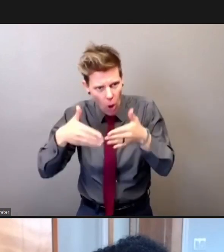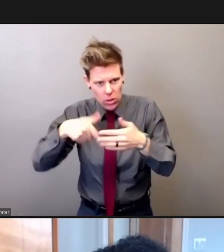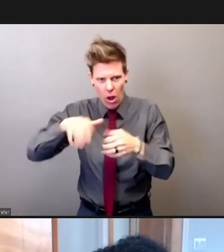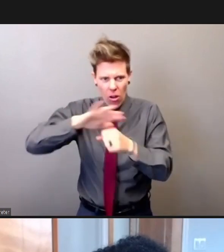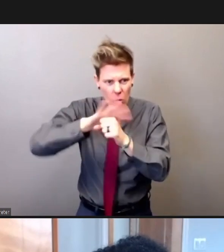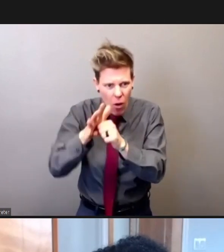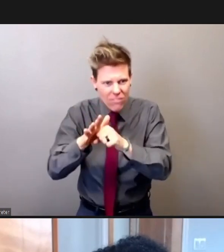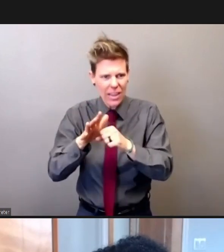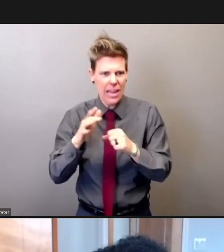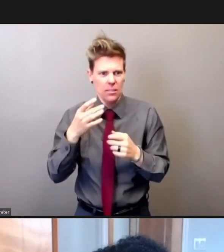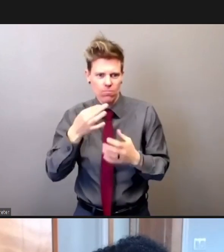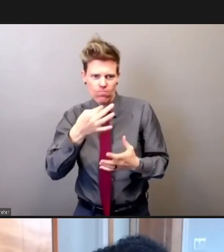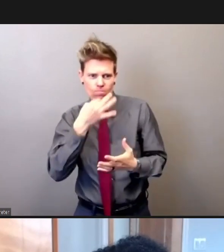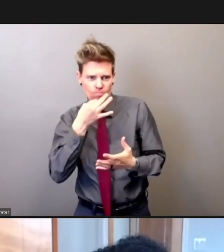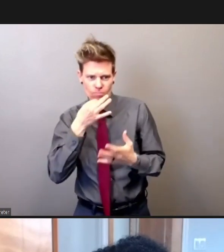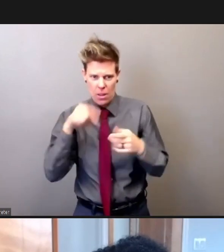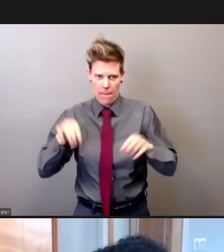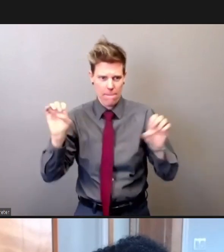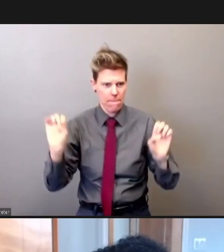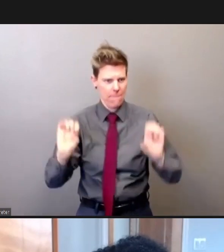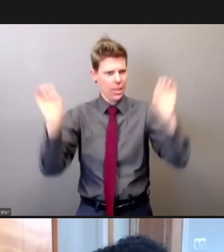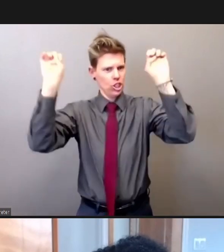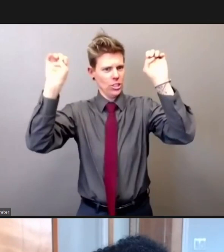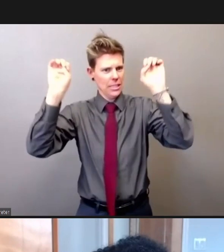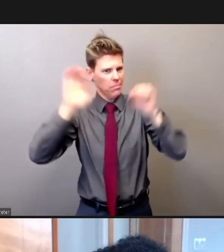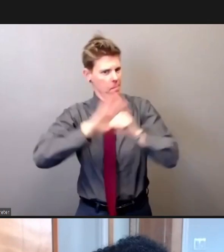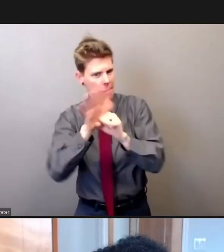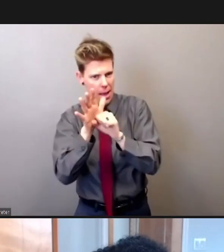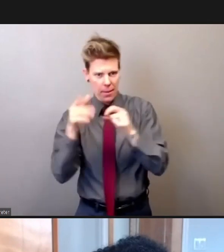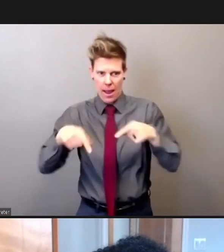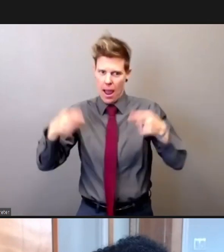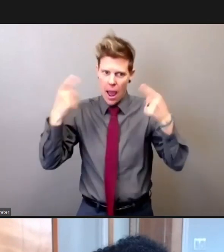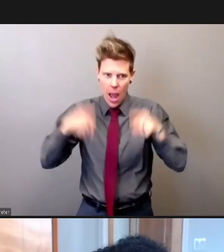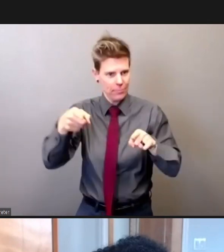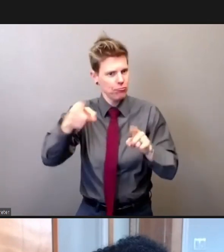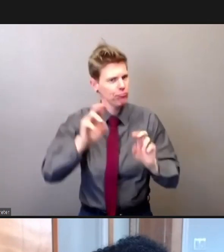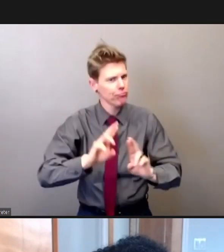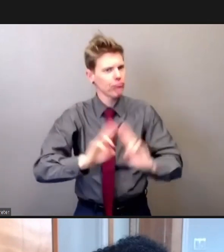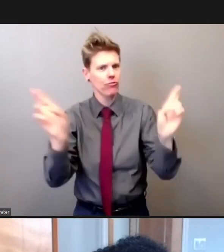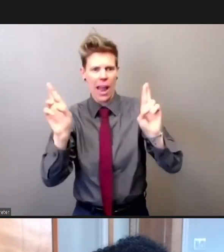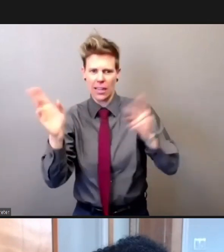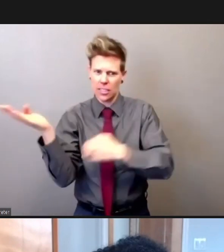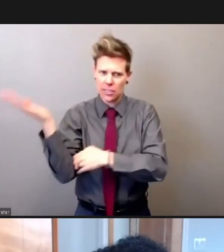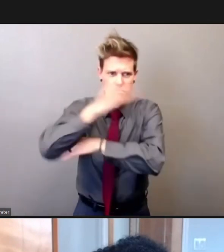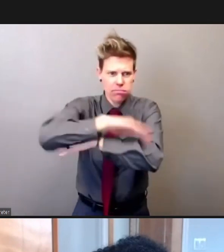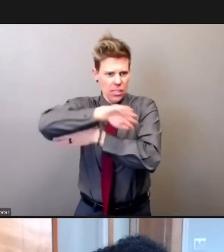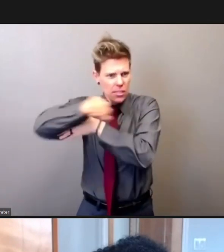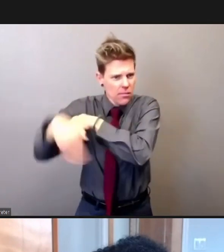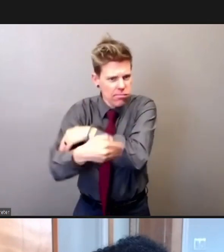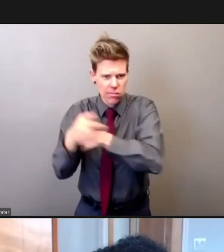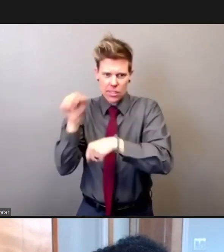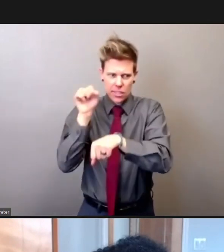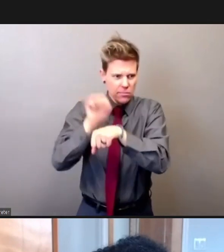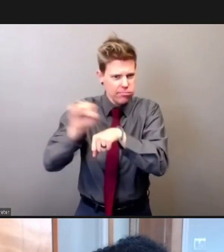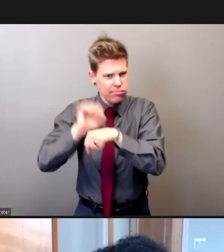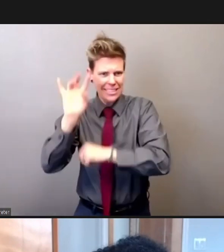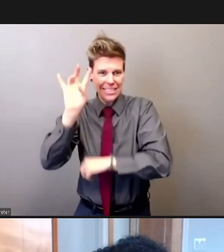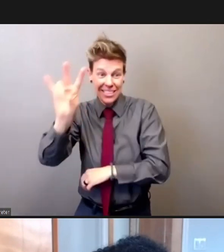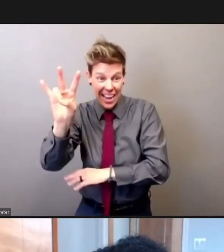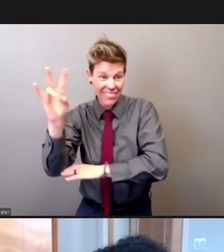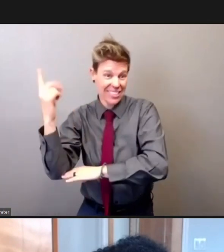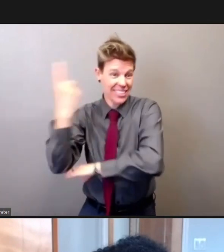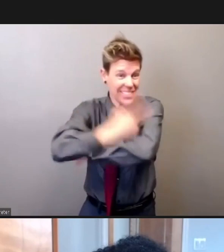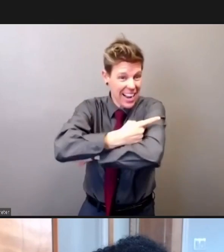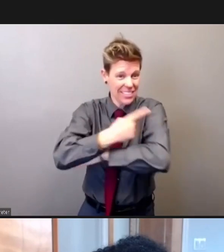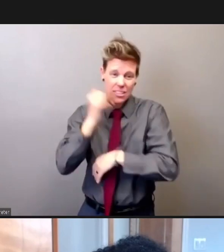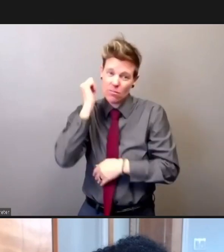emergencies, they become 24-hour, 7-day-a-week jobs. We often tease that every day